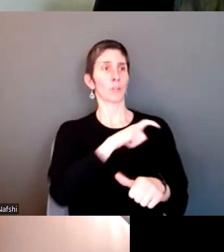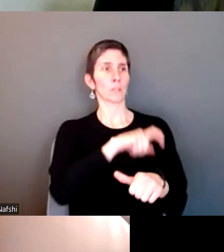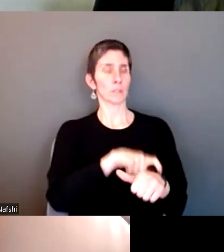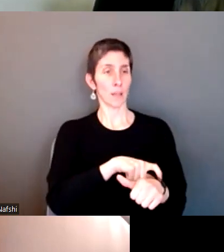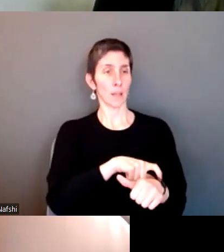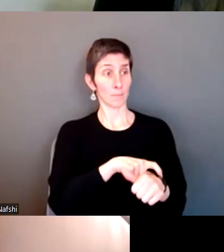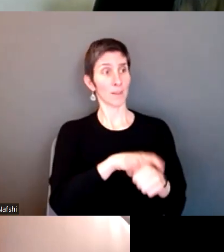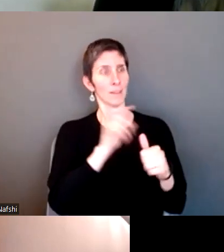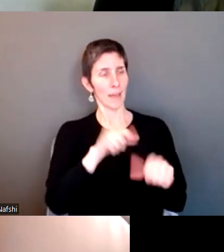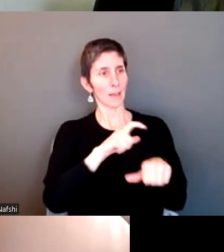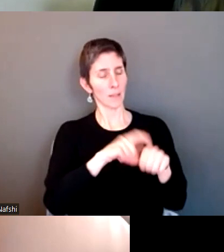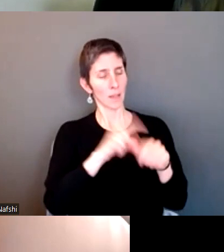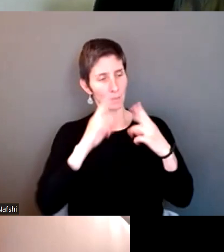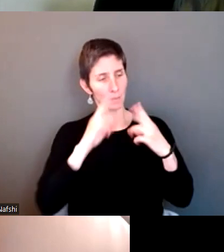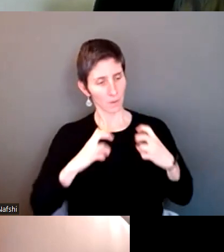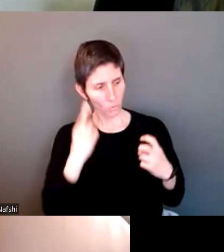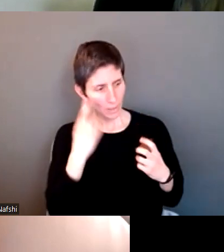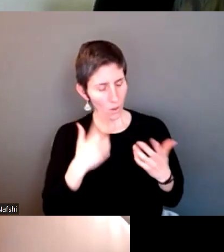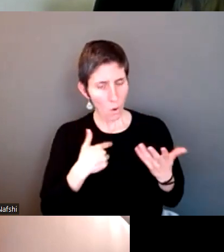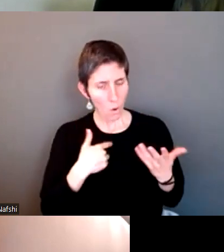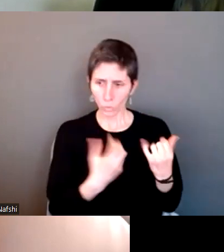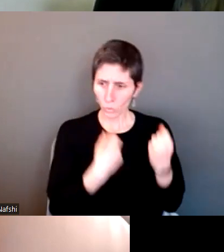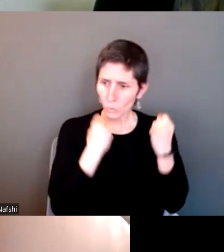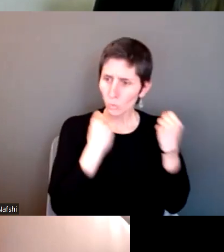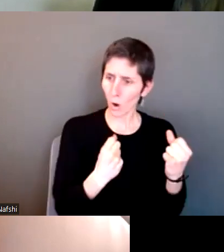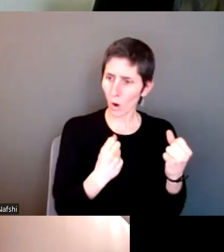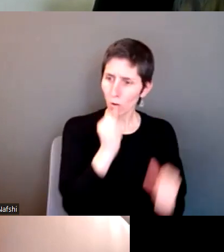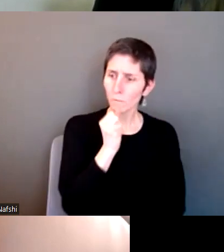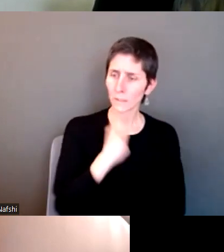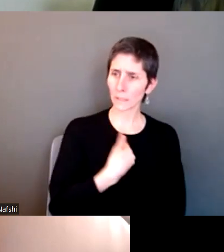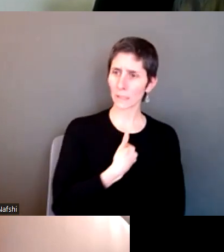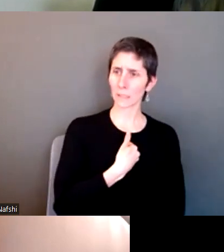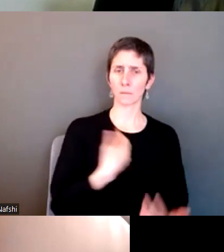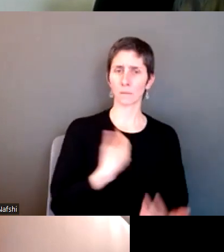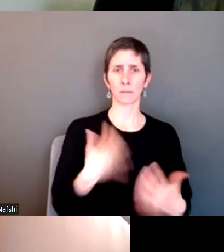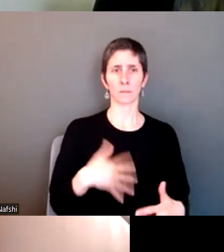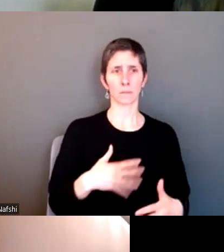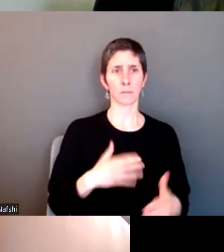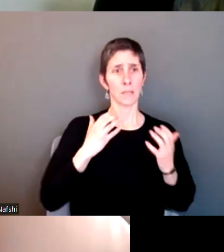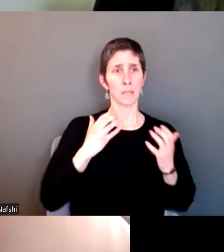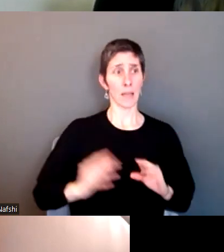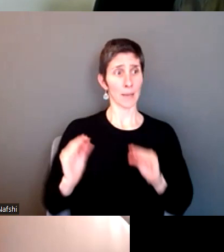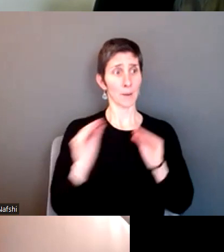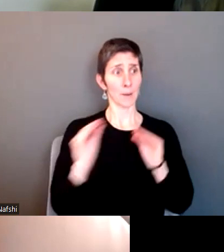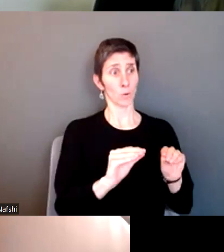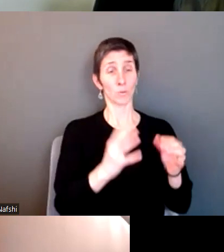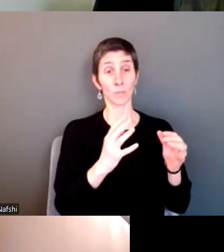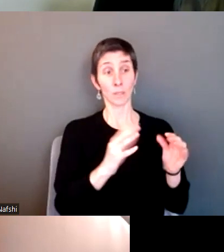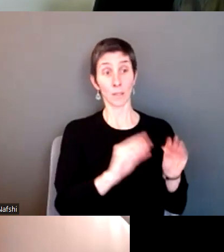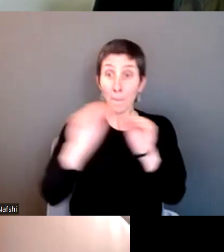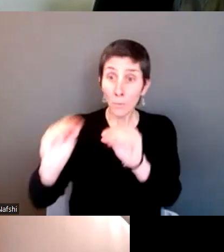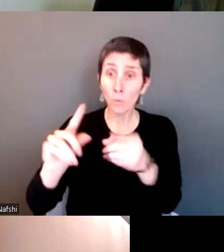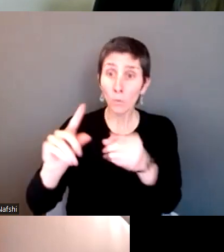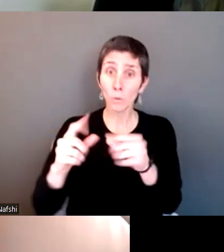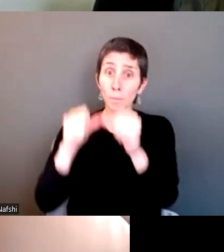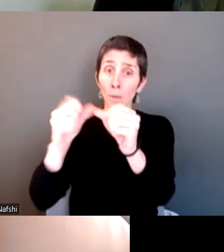is and how much resilience she has. Client was able to move into a safe space and is still living there today. She was